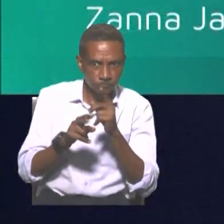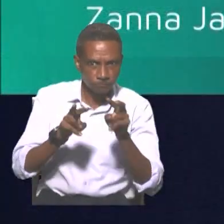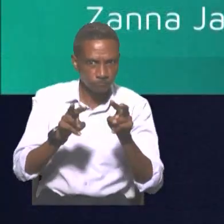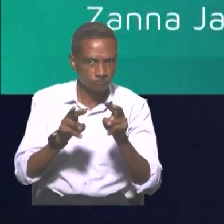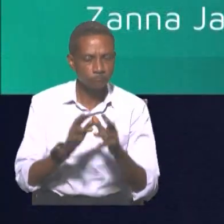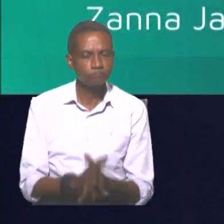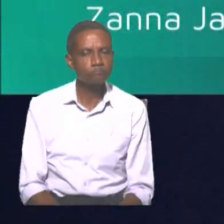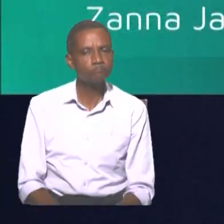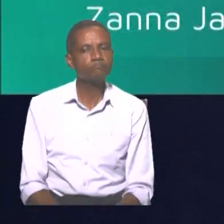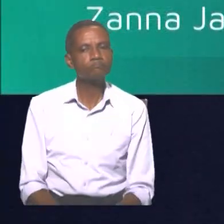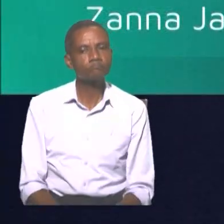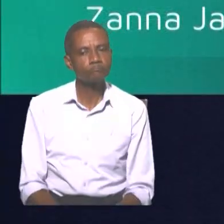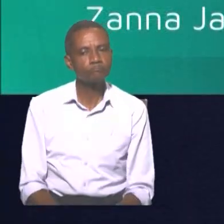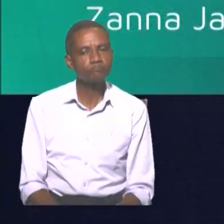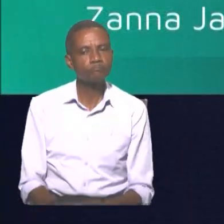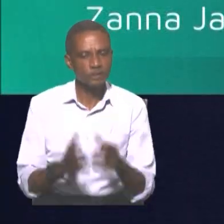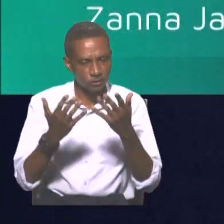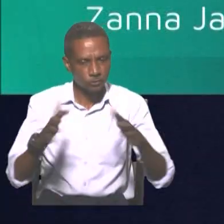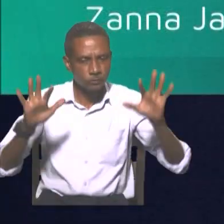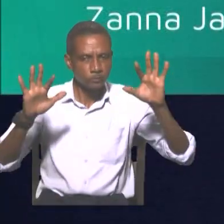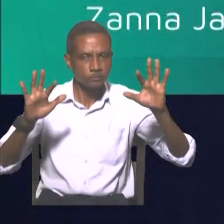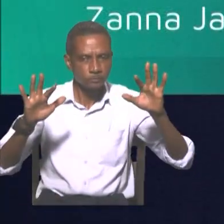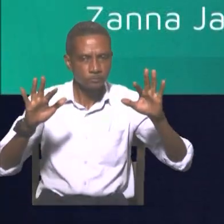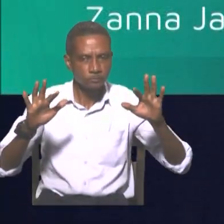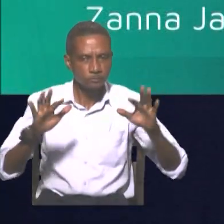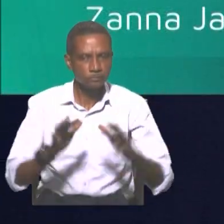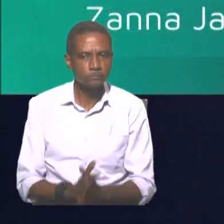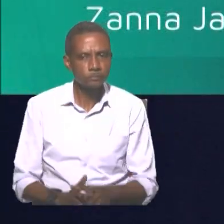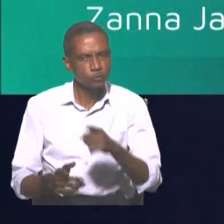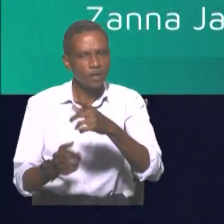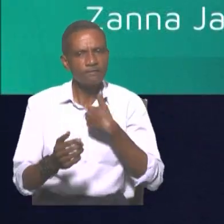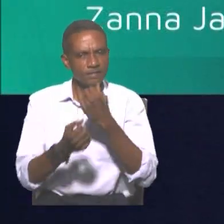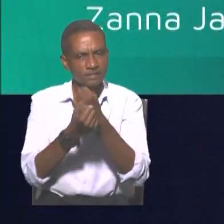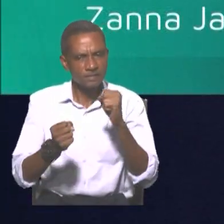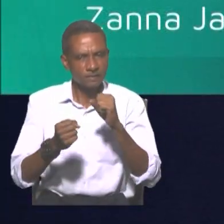Now, that's all for your weekend weather. I am Zanna James. Have a safe and enjoyable weekend ahead.